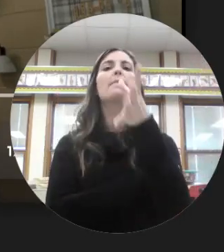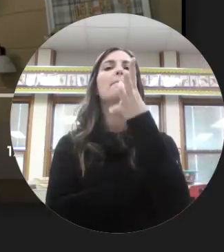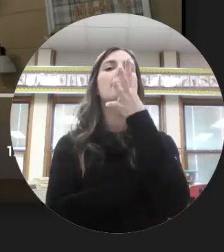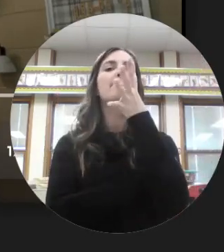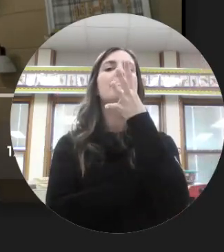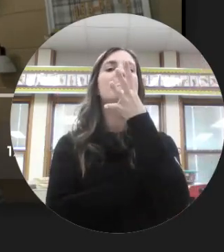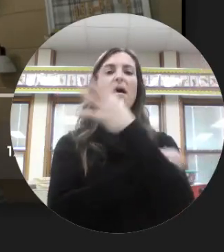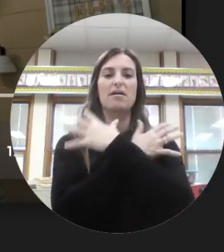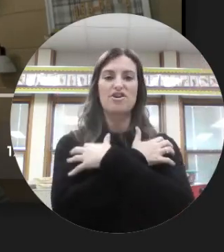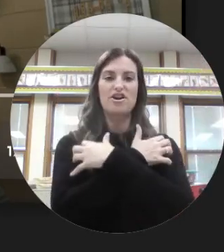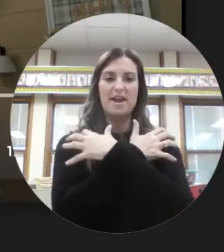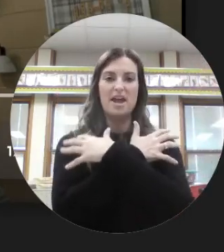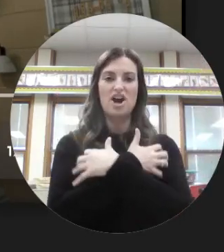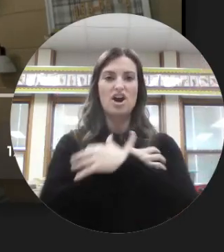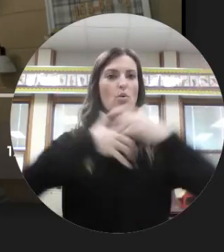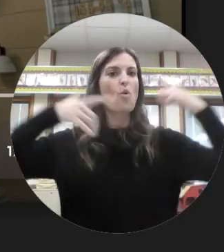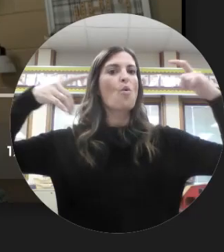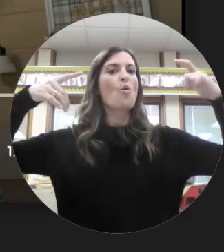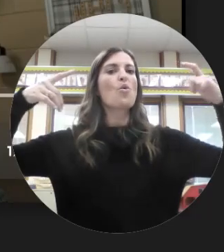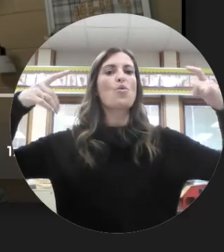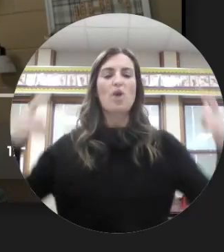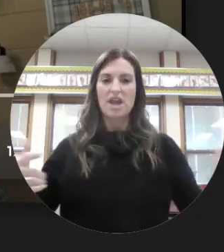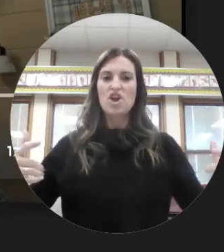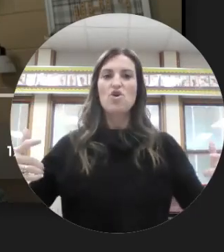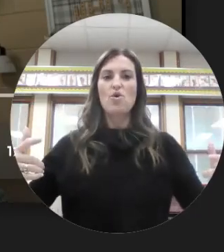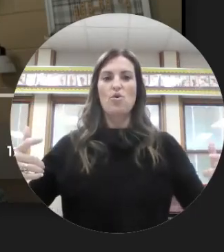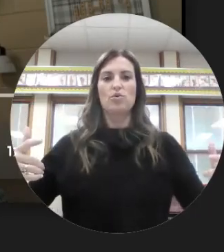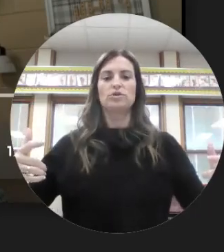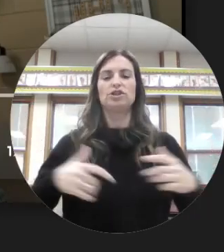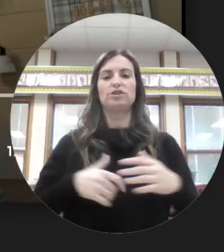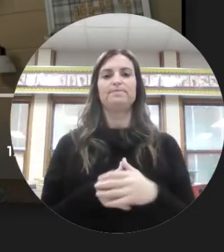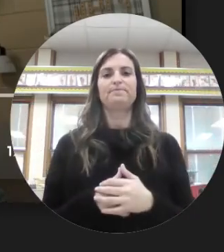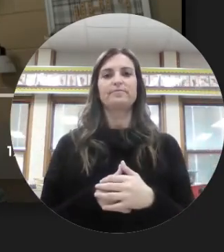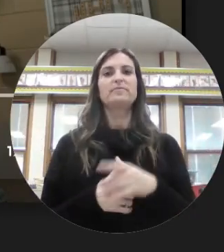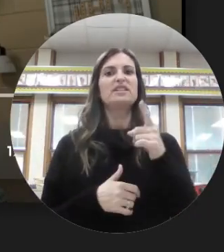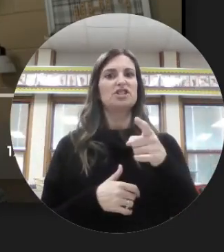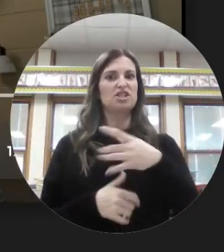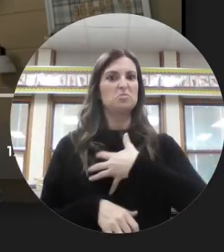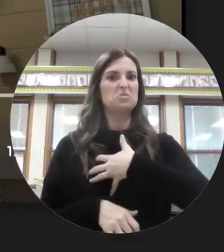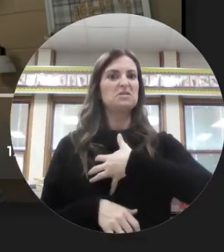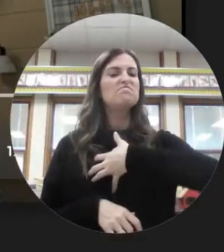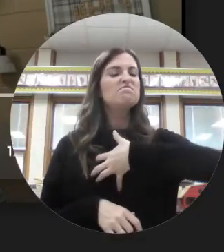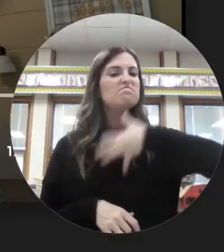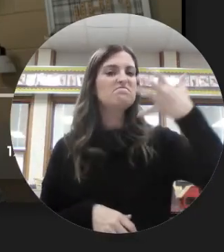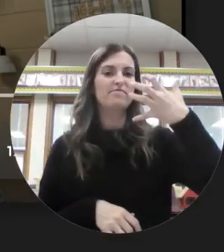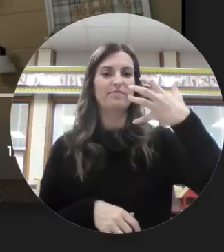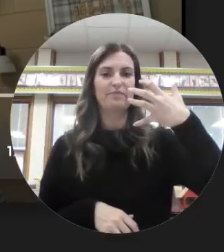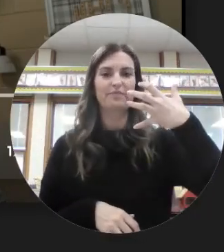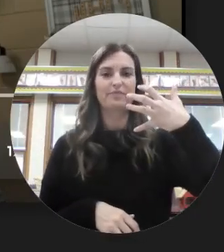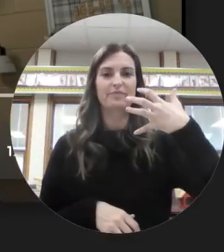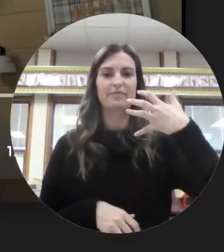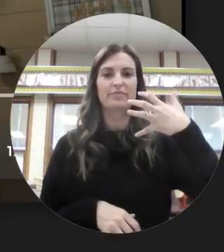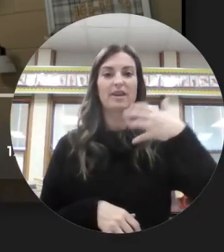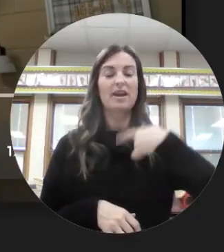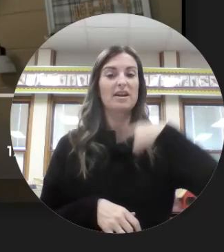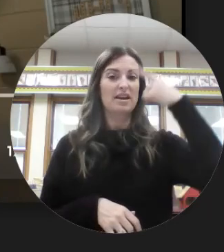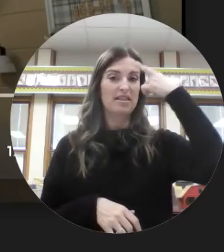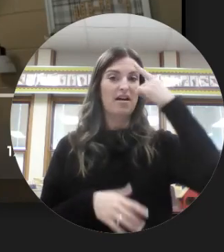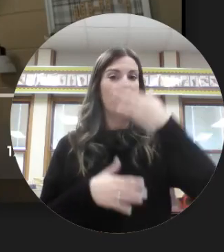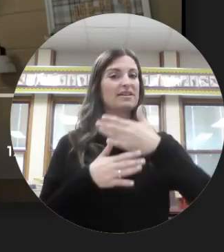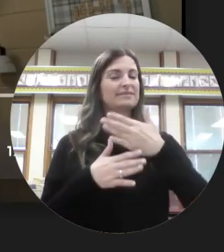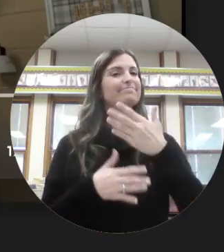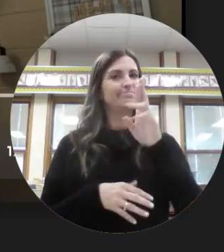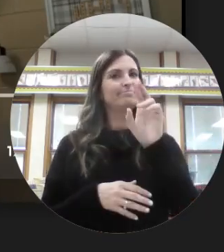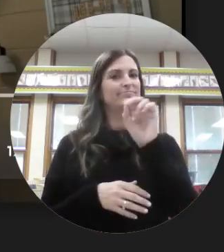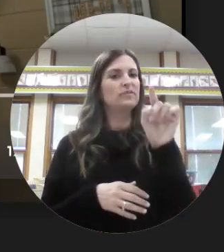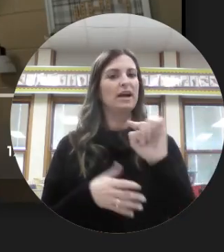Bear. She was gigantic, like a mountain of golden fur, and she was furious. It seemed this would be the end for our